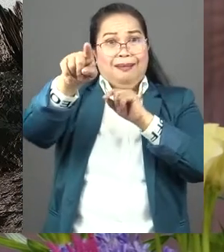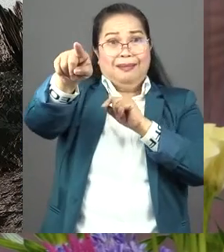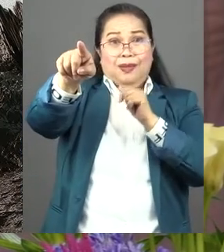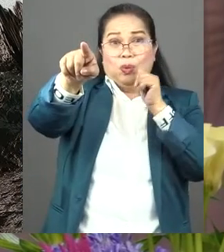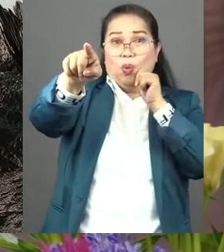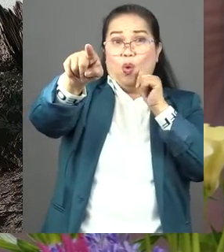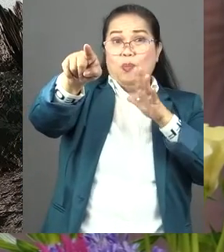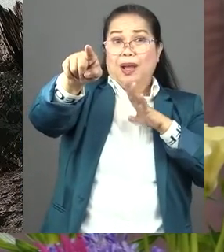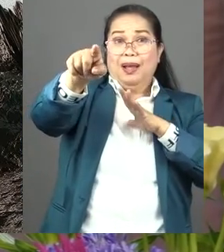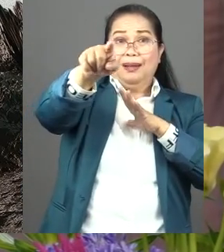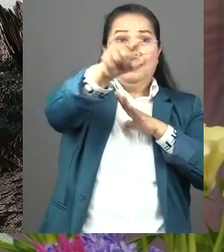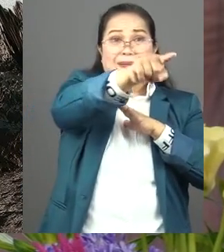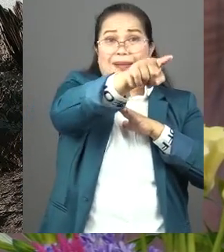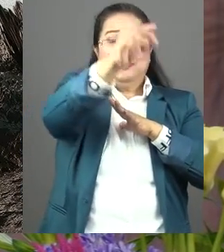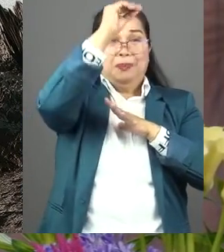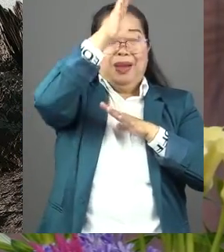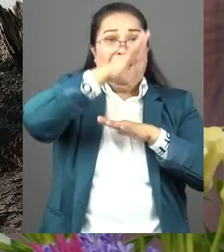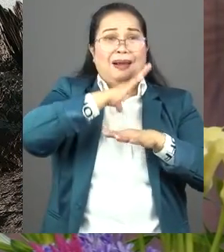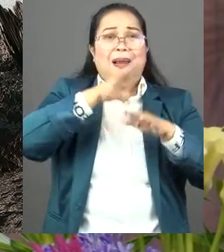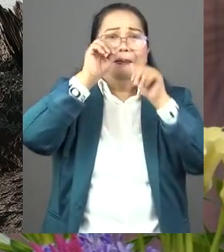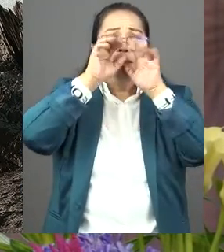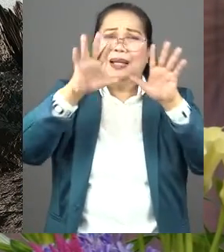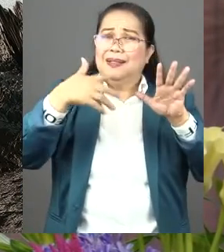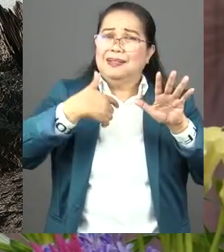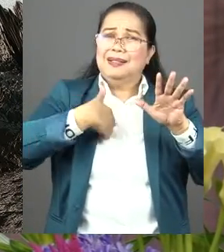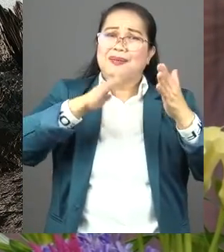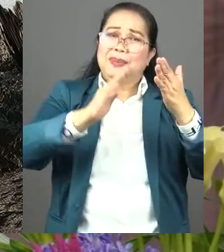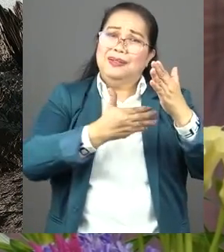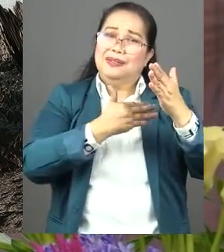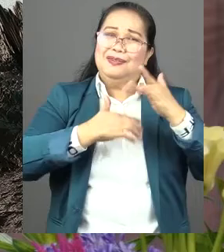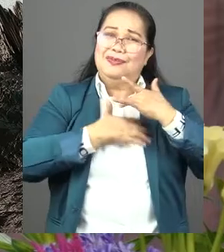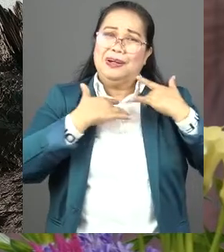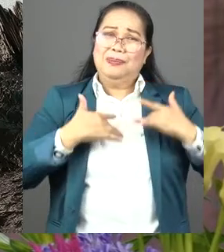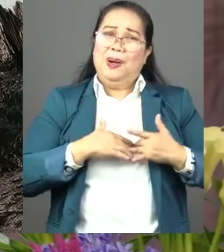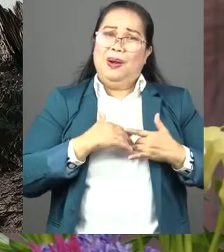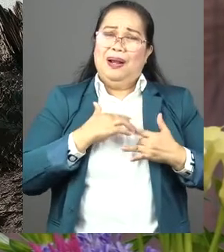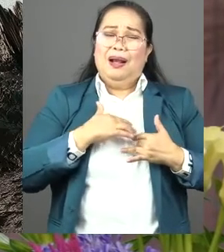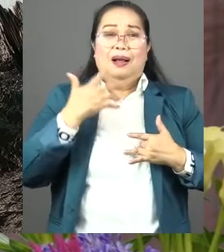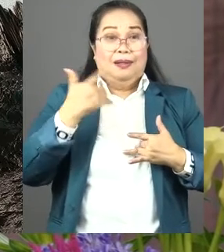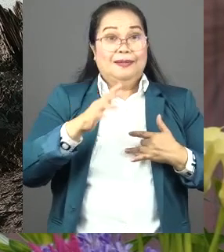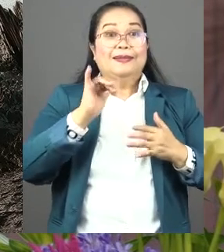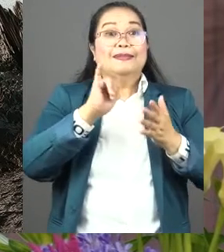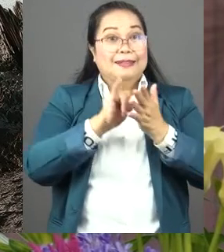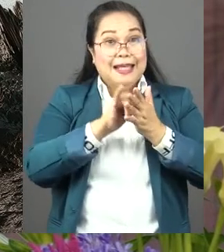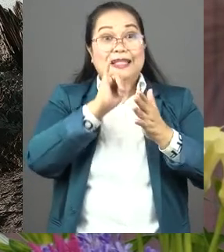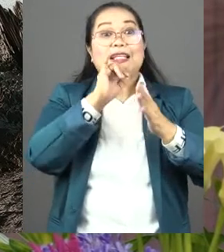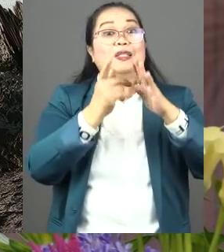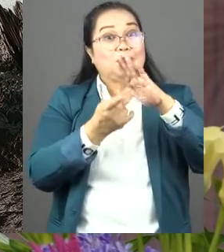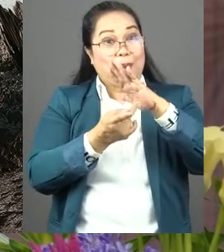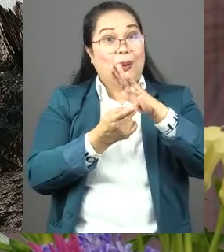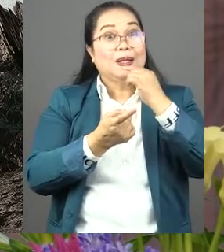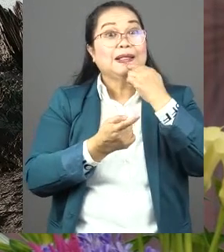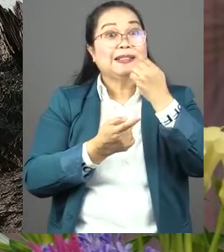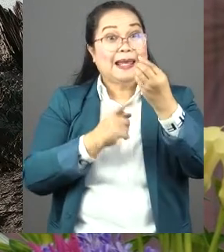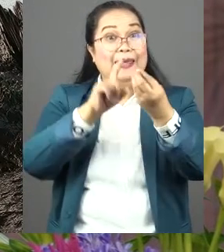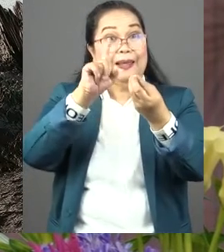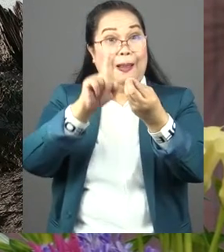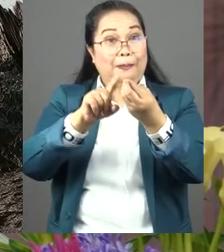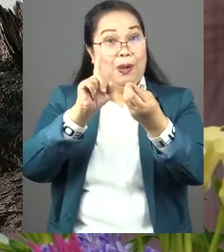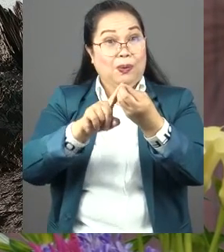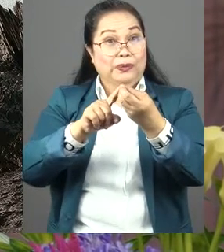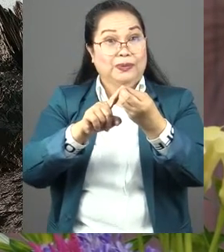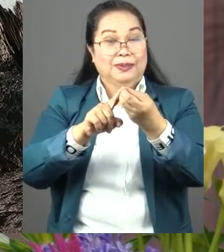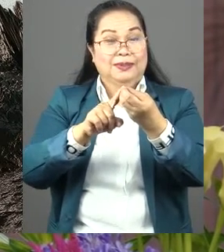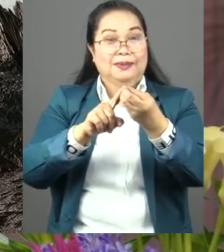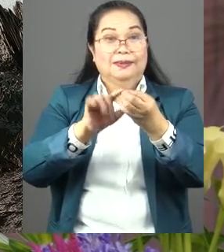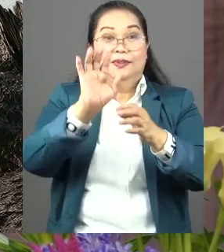there, that man there, he blesses me because he sings from his heart. That's what Paul is talking about here.